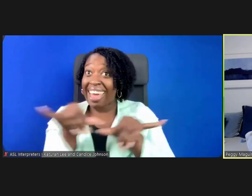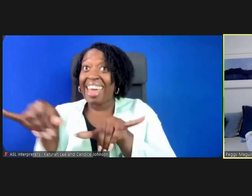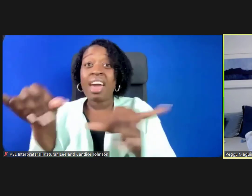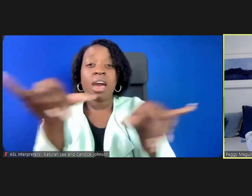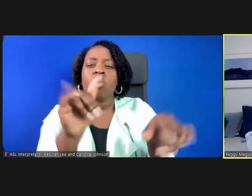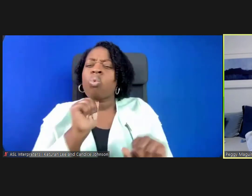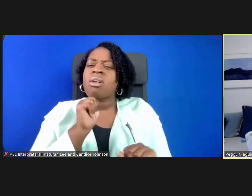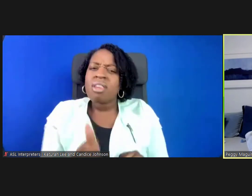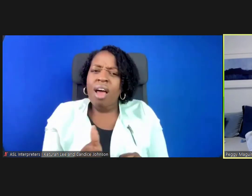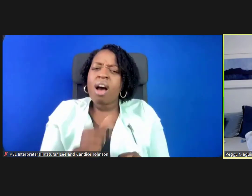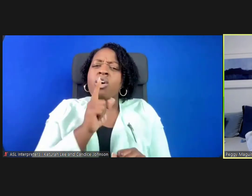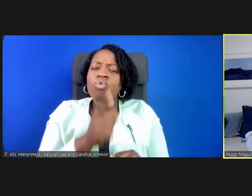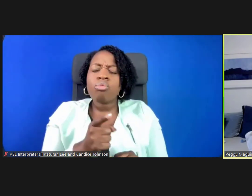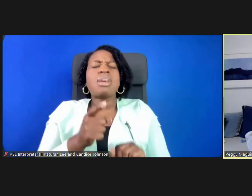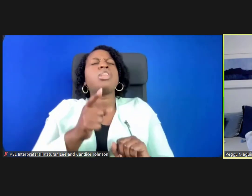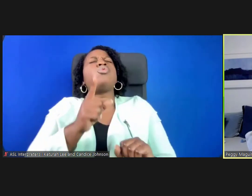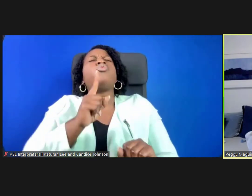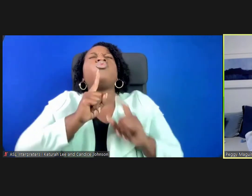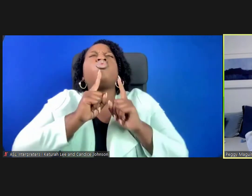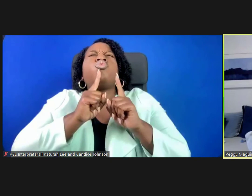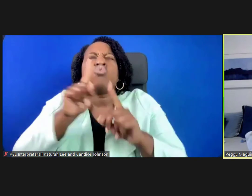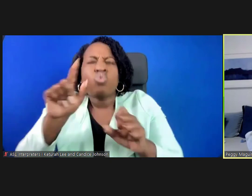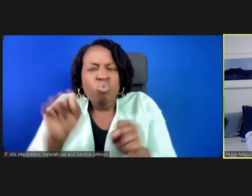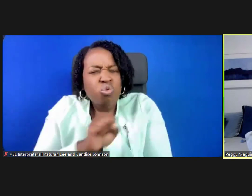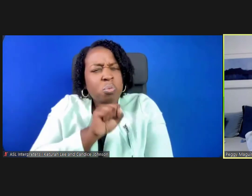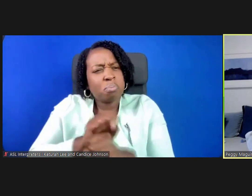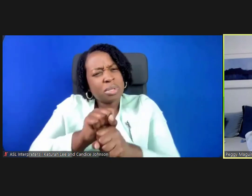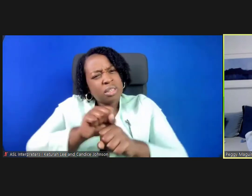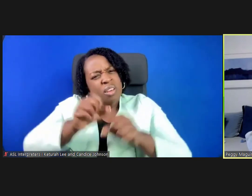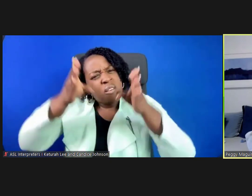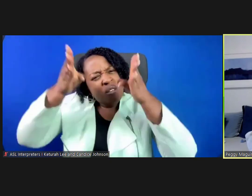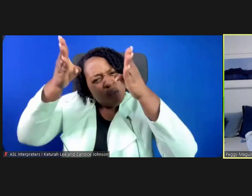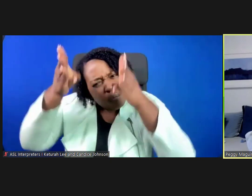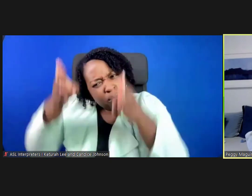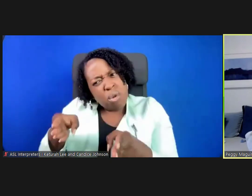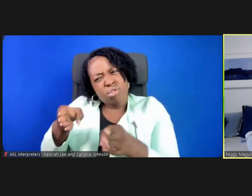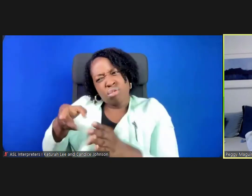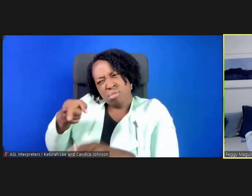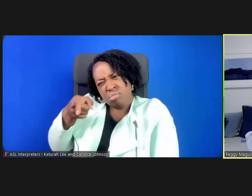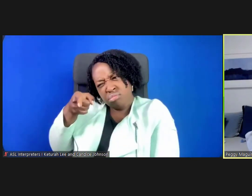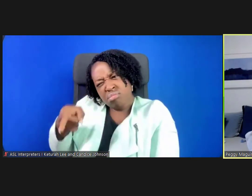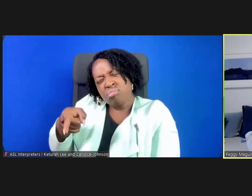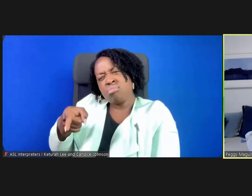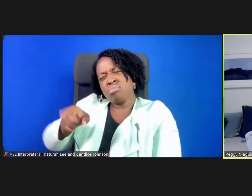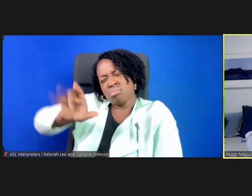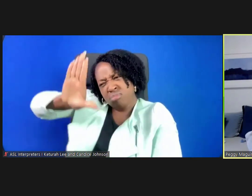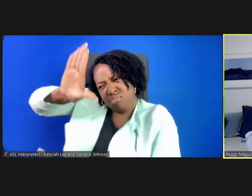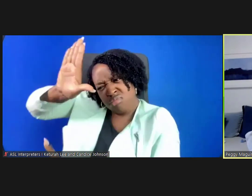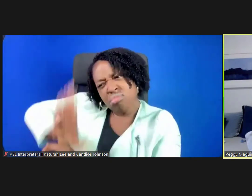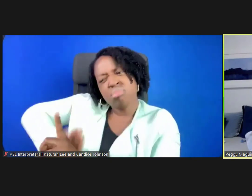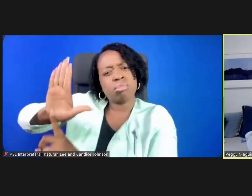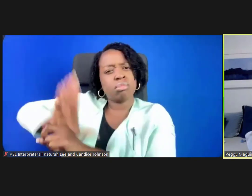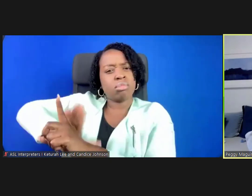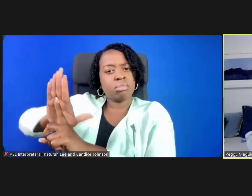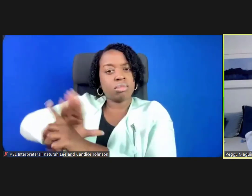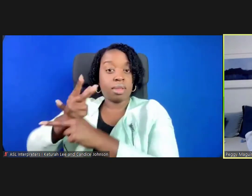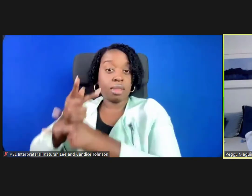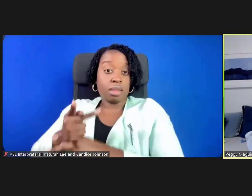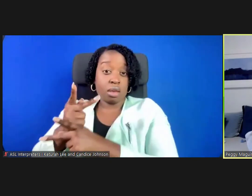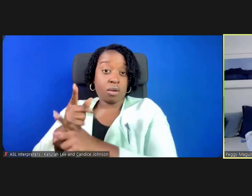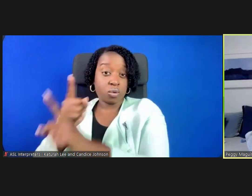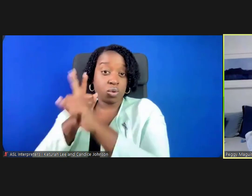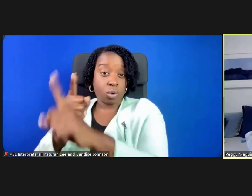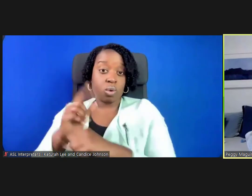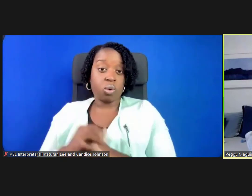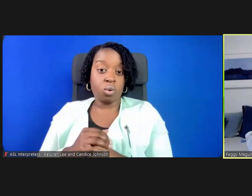truly person-focused care. I really enjoyed the conversation about, when